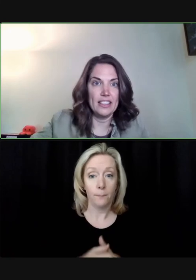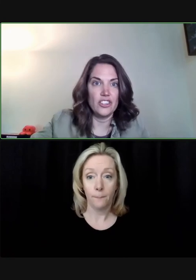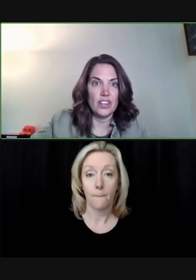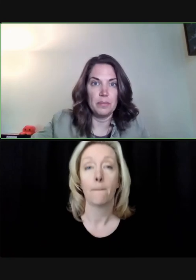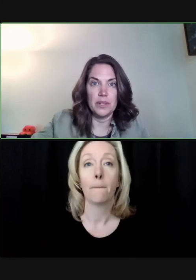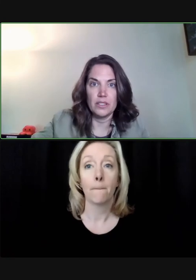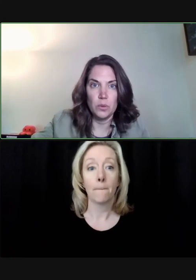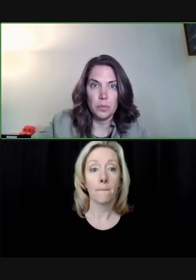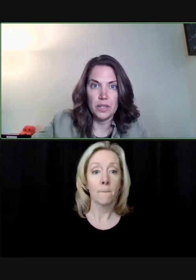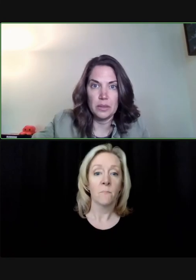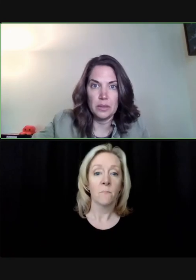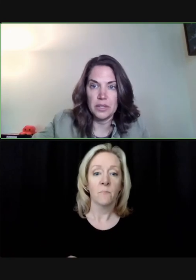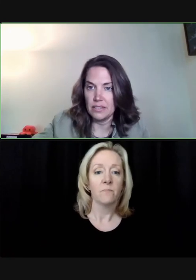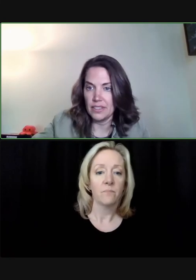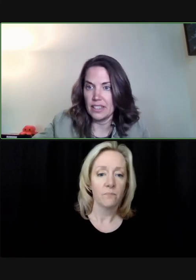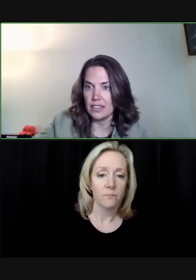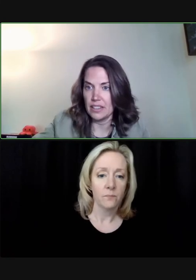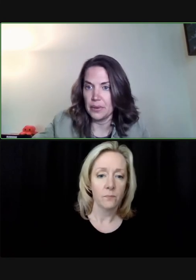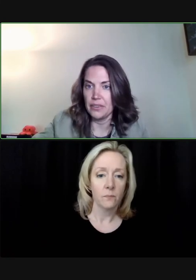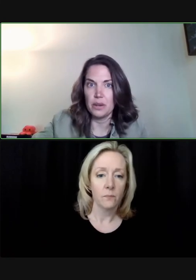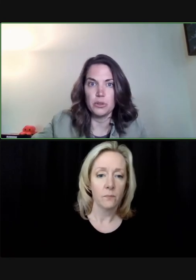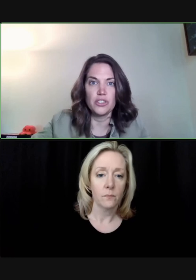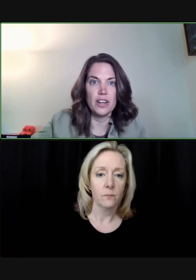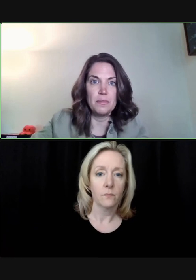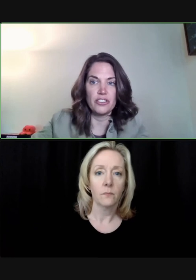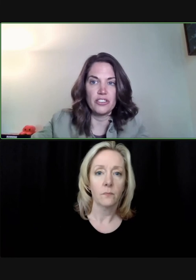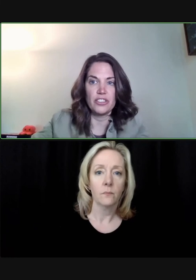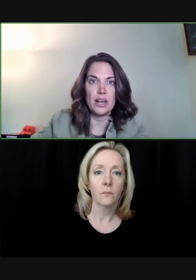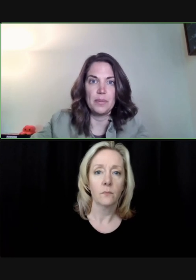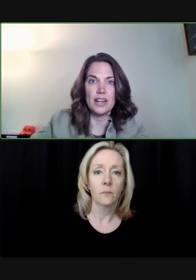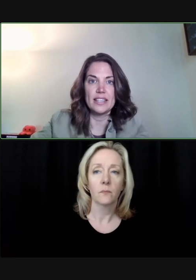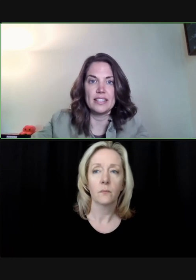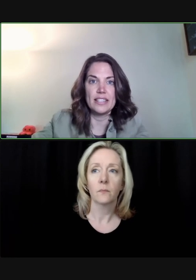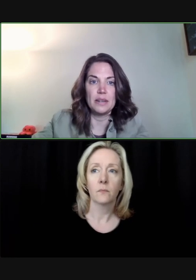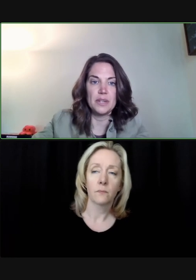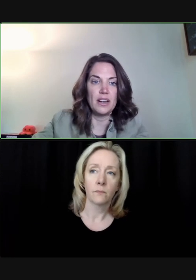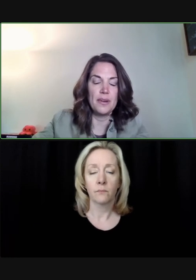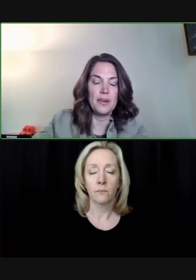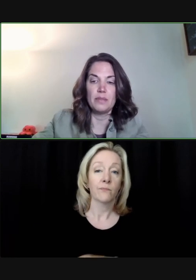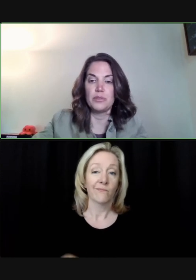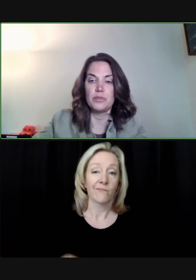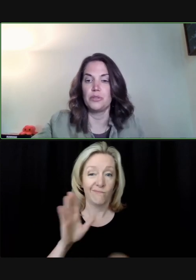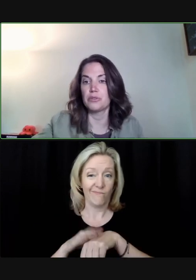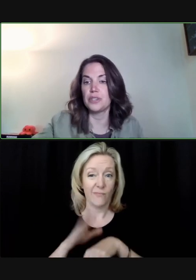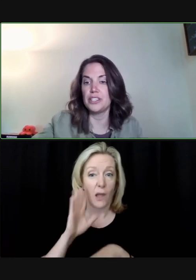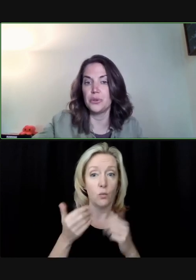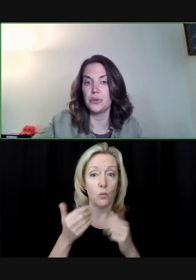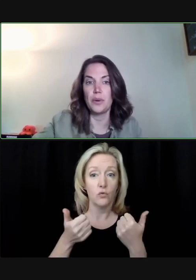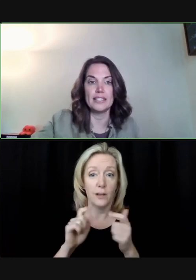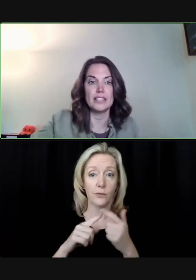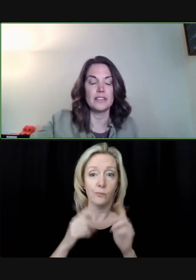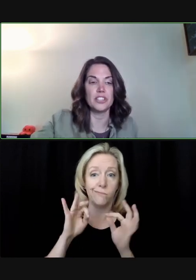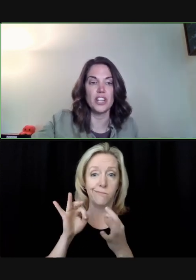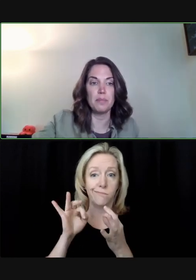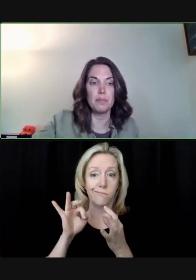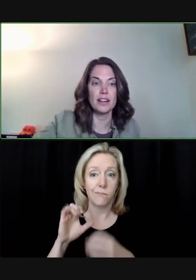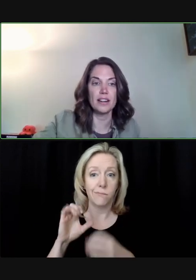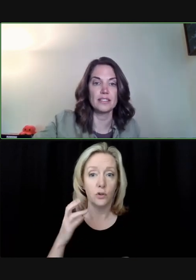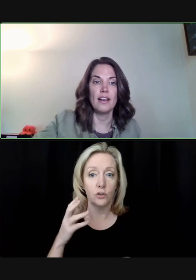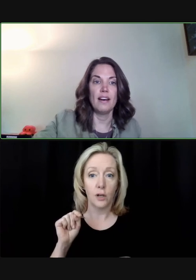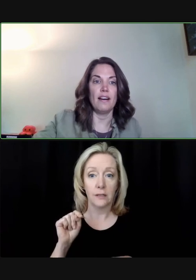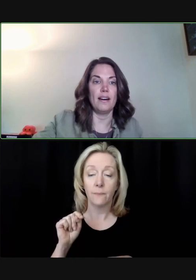I had the chat box open. Let me see if I can, there we go. I will try and monitor the chat box at the same time. So feel free to add stuff